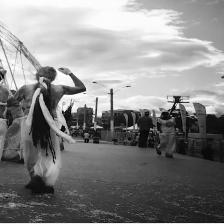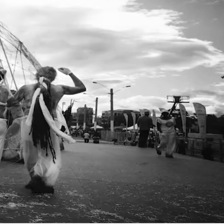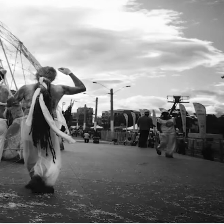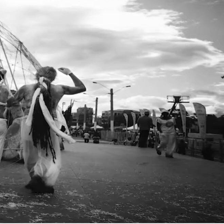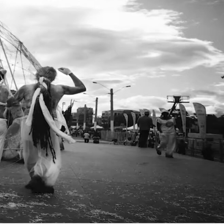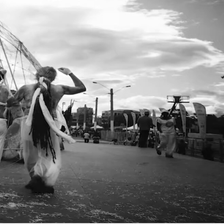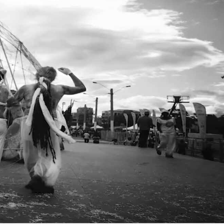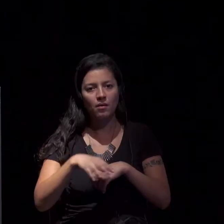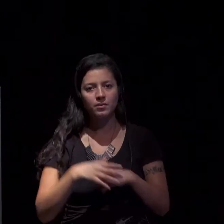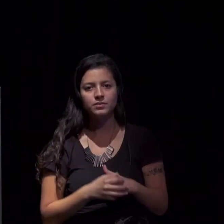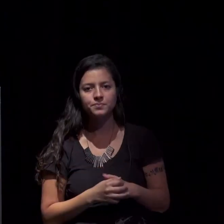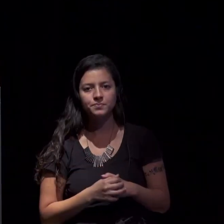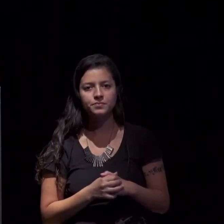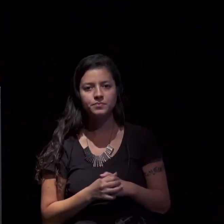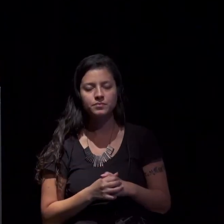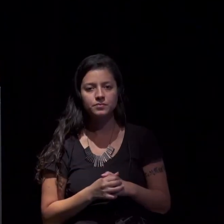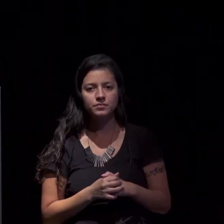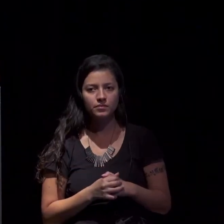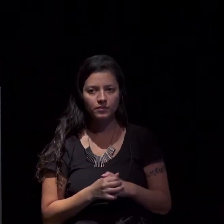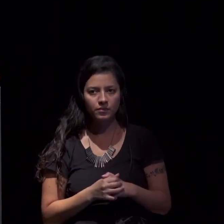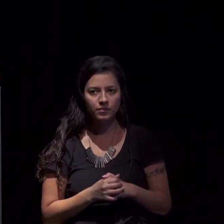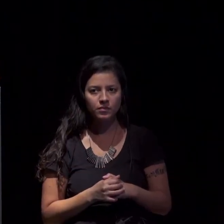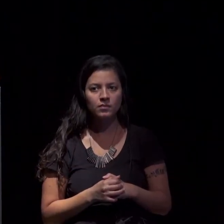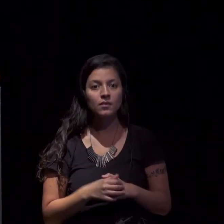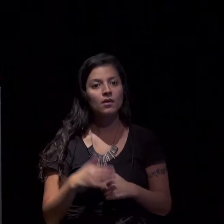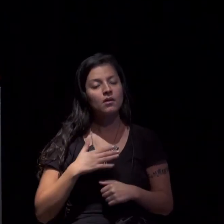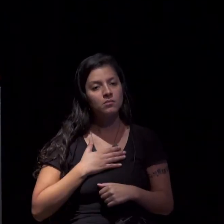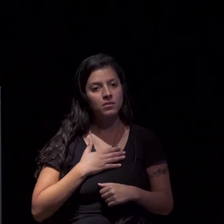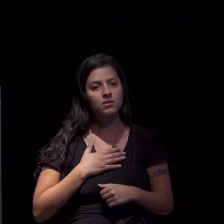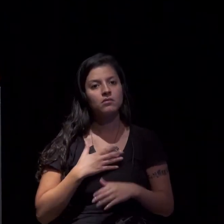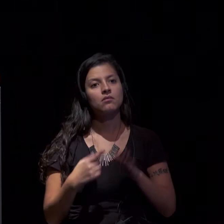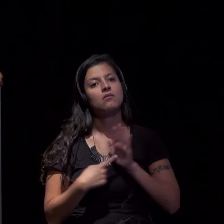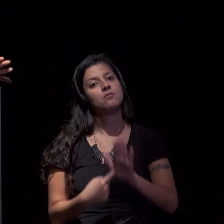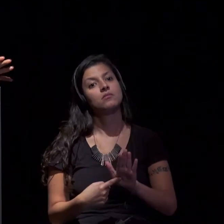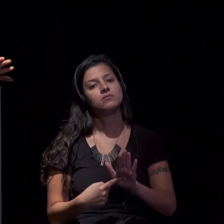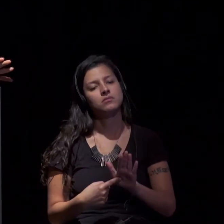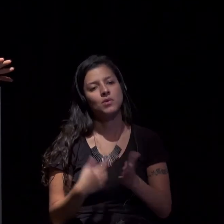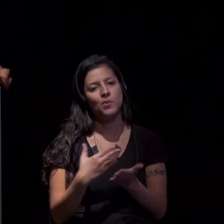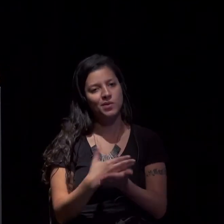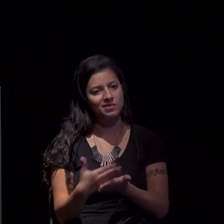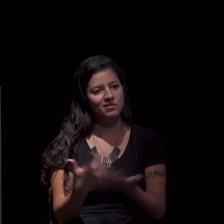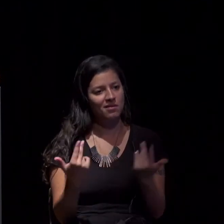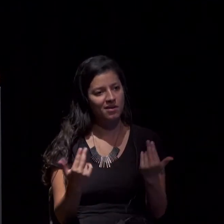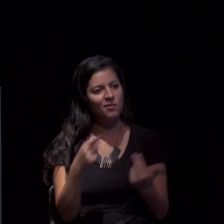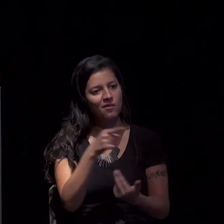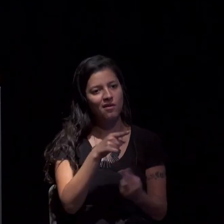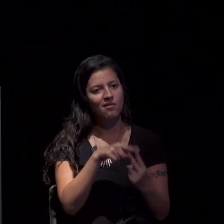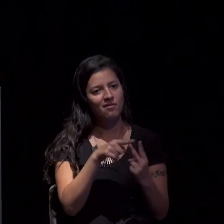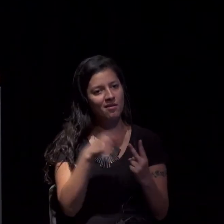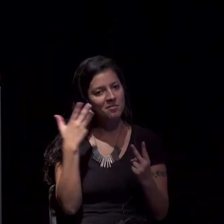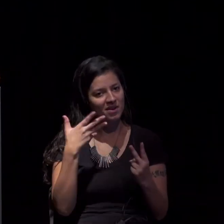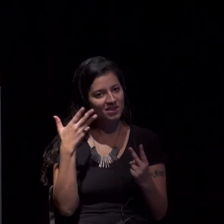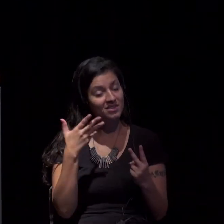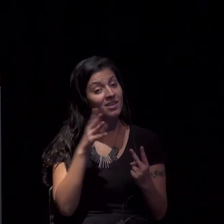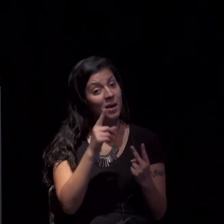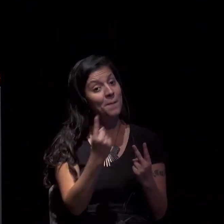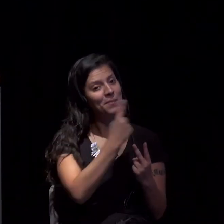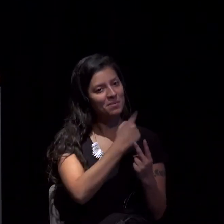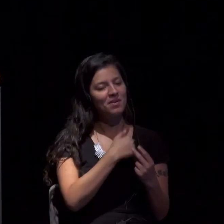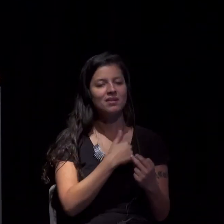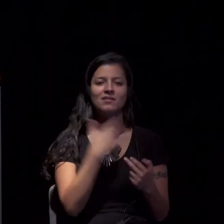Before going into my introduction, though, as the previous speakers have done, I would like to thank very much our host here at